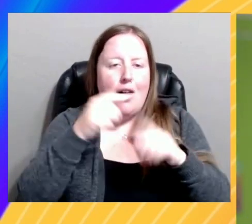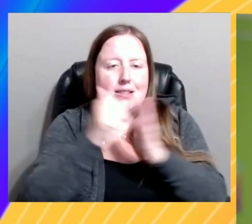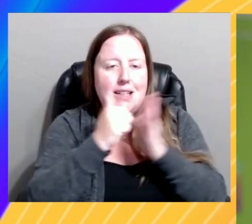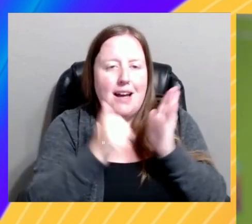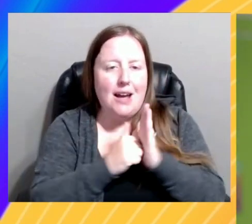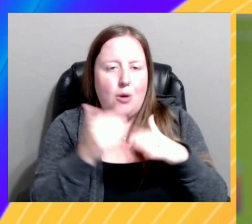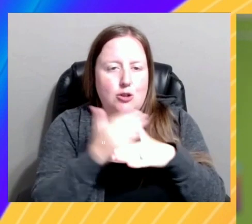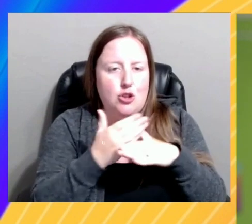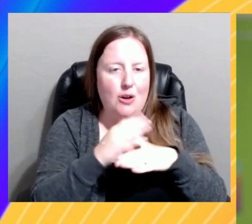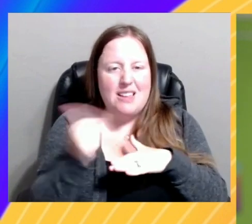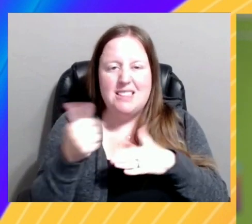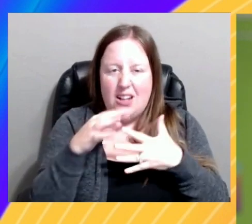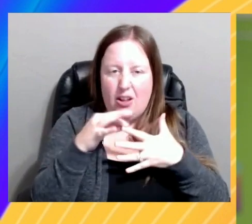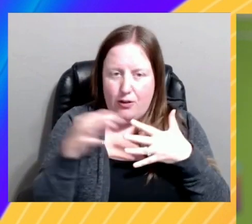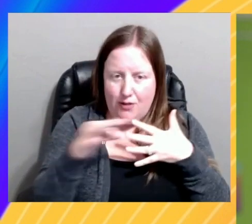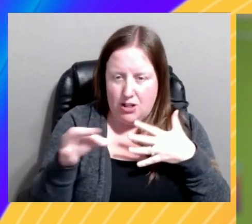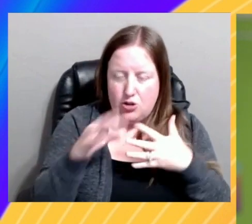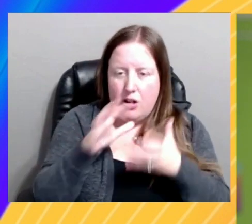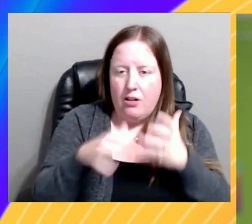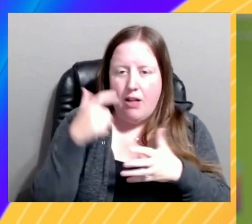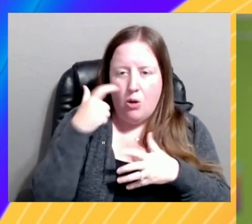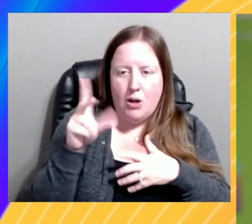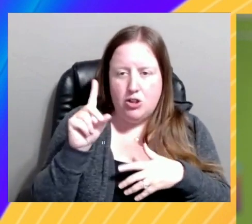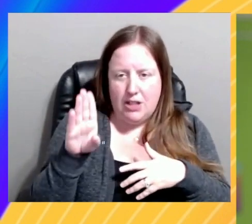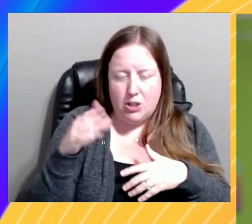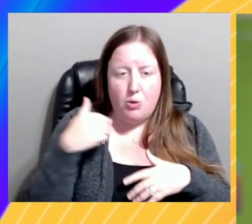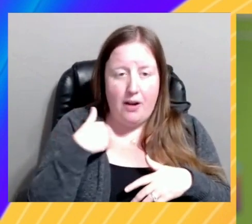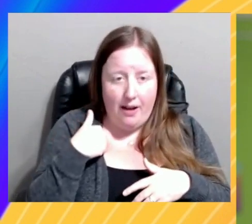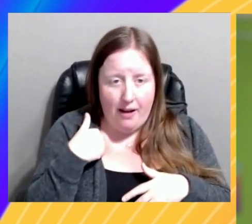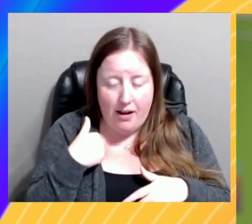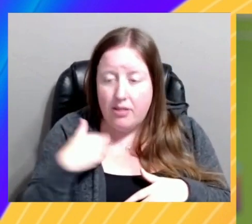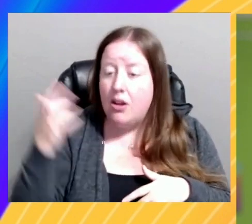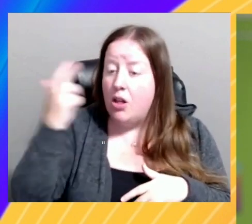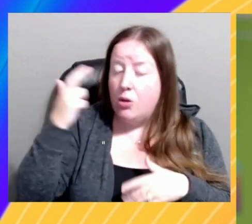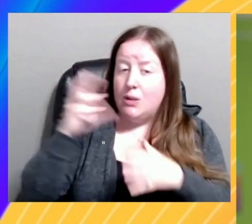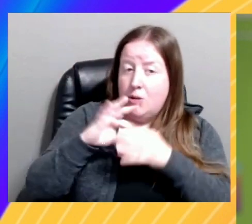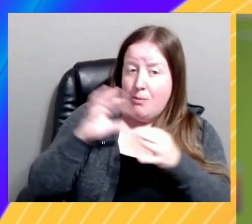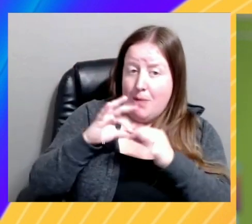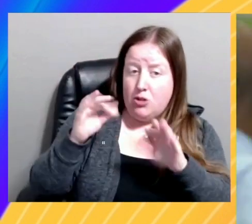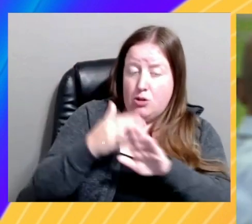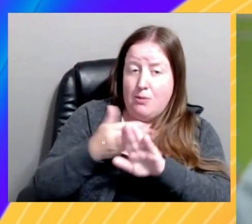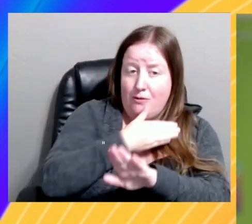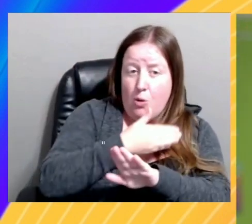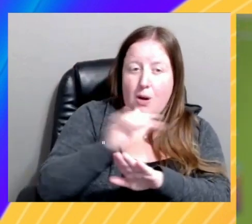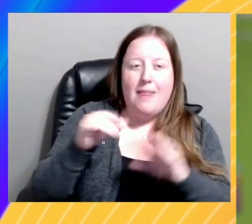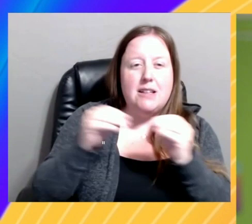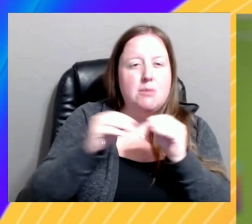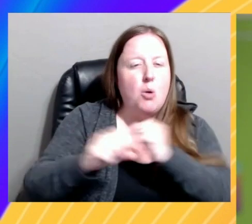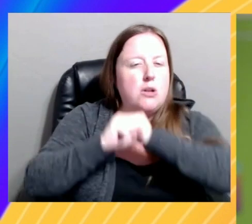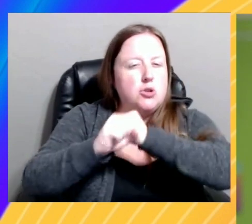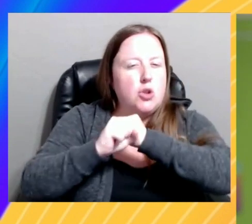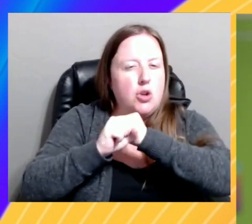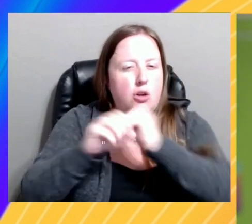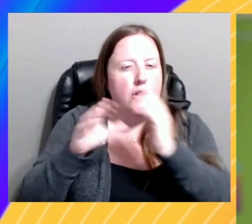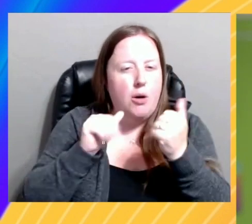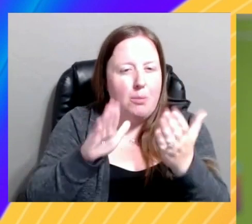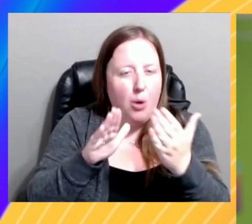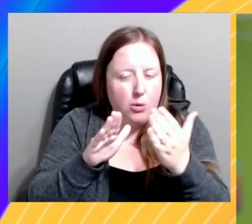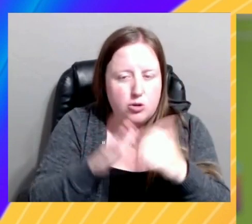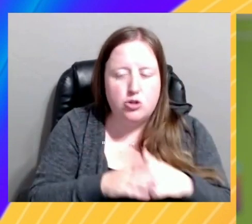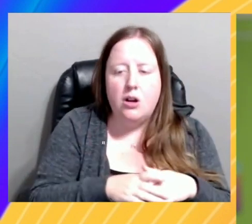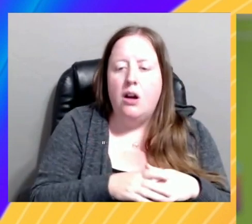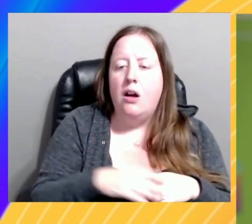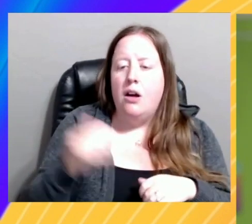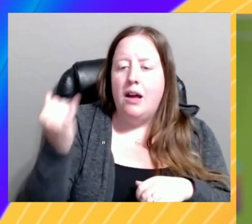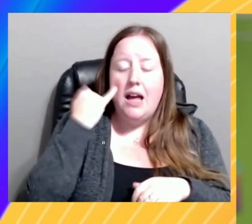CloudWatch Dashboards provides today. Yeah, and we've mentioned this earlier. That is a more secure way. If your operations